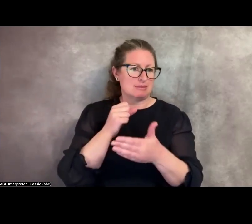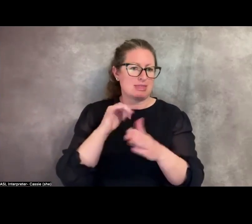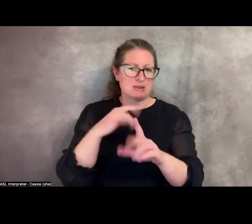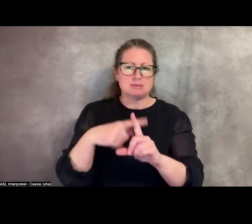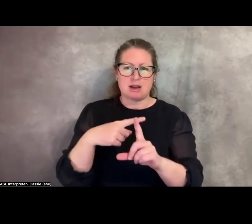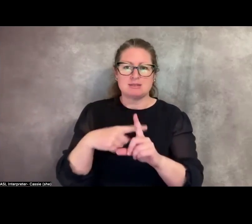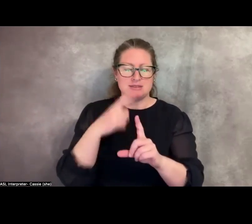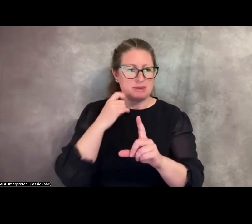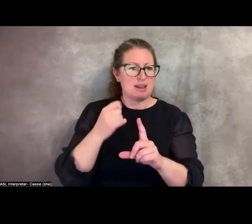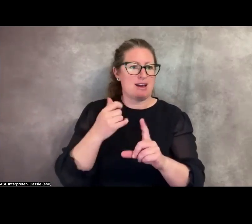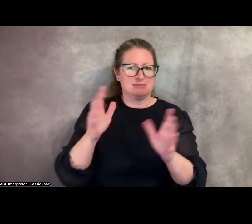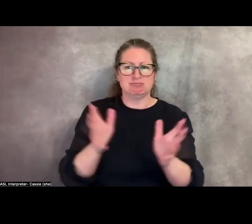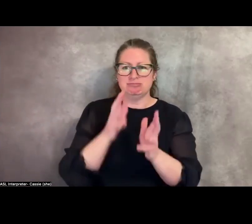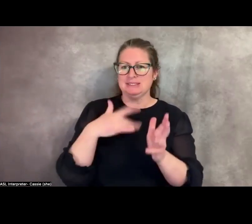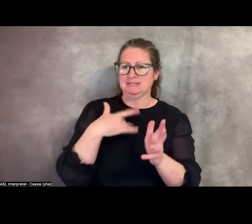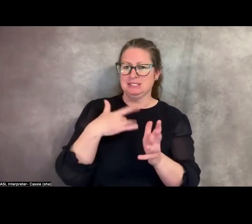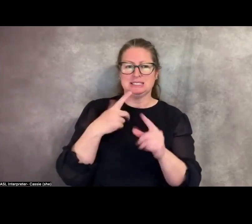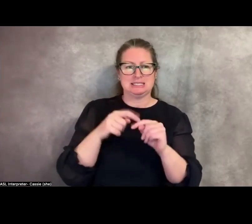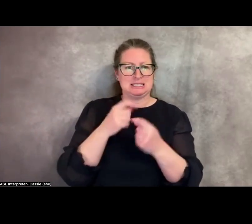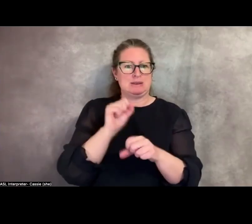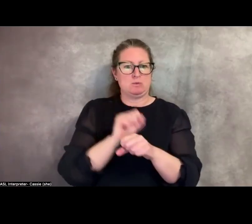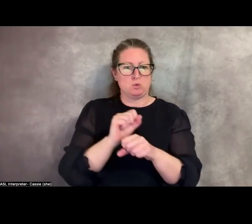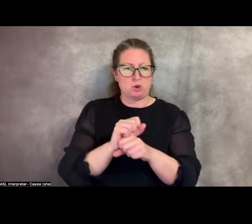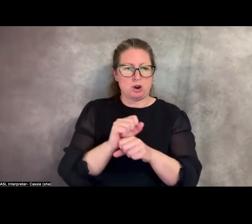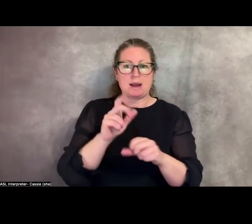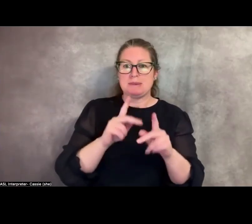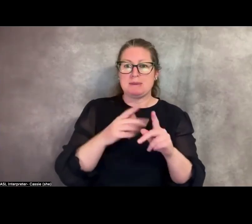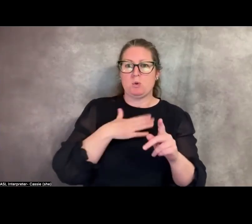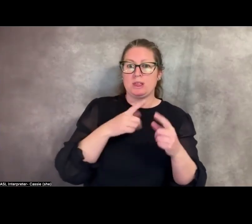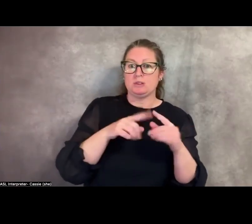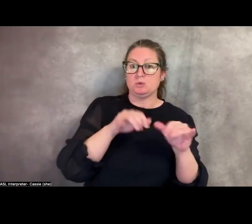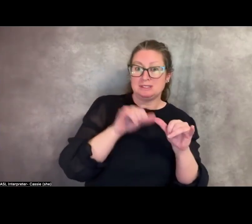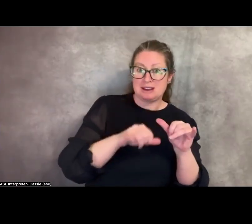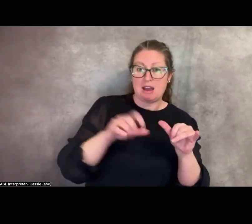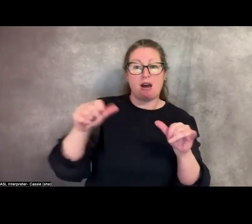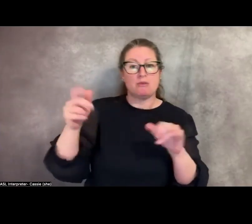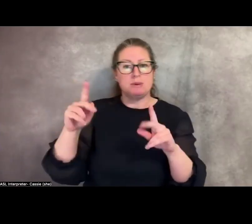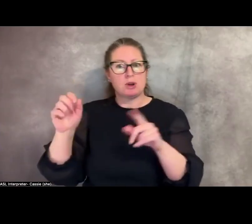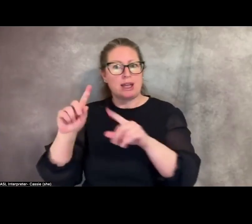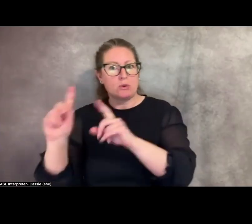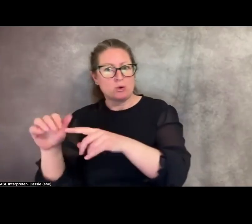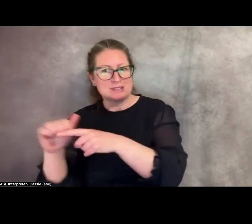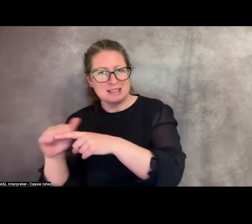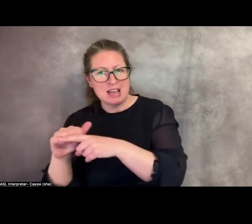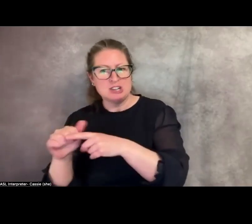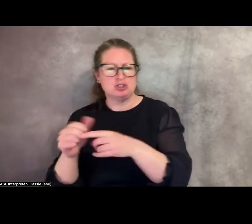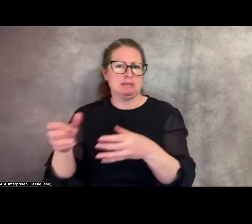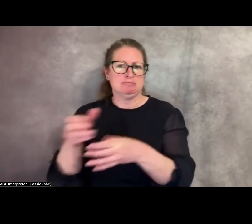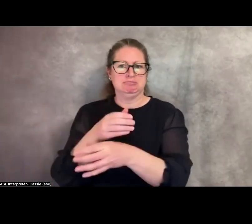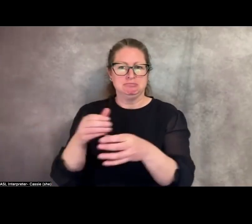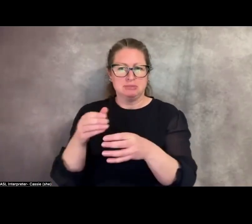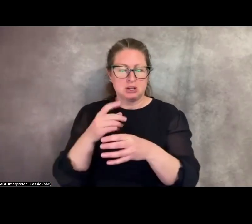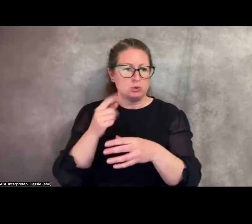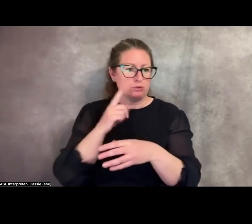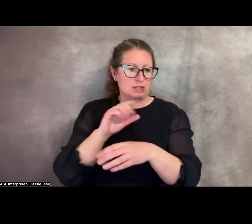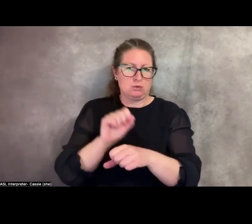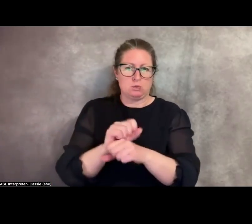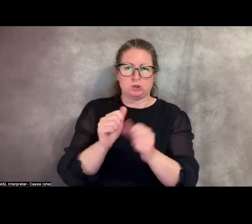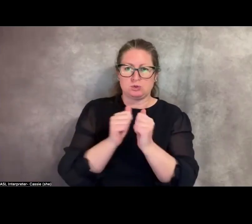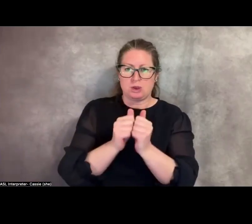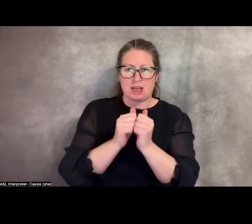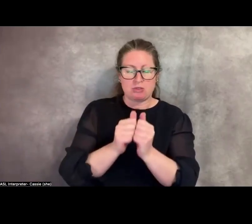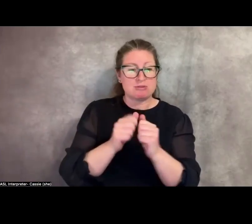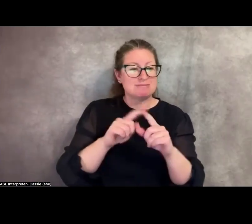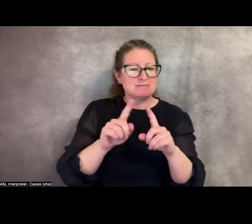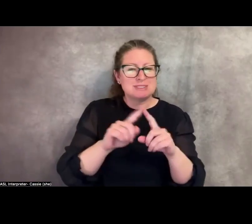were willing to stay so others could attend the sessions. We worked together and we were in groups